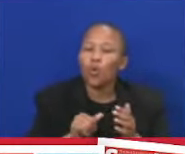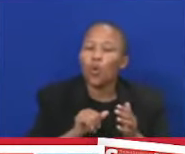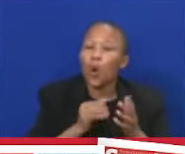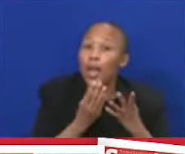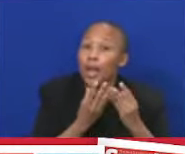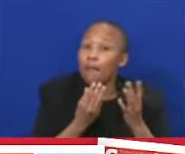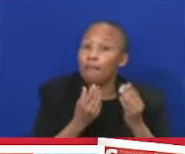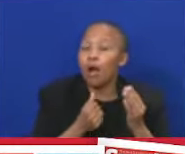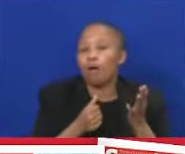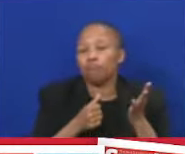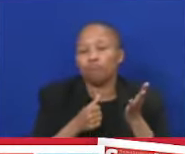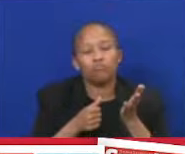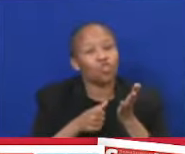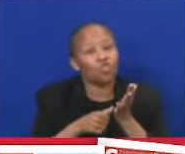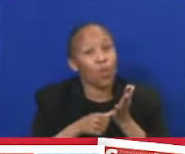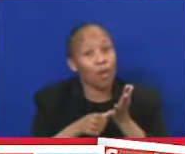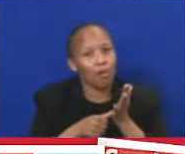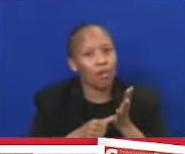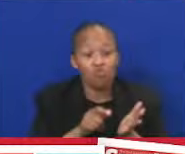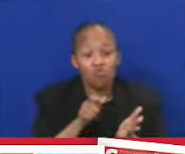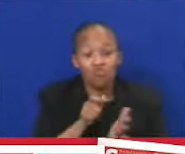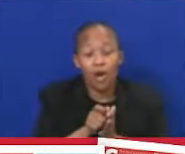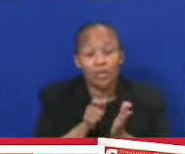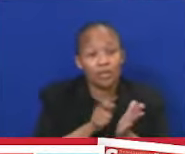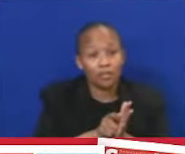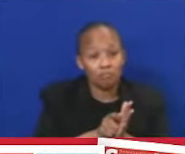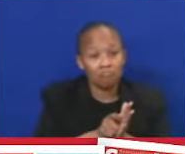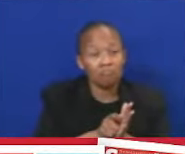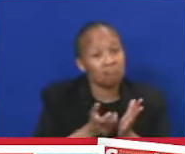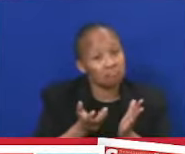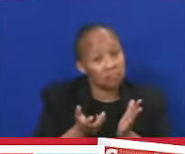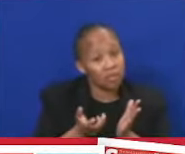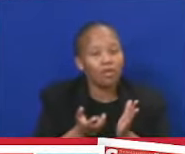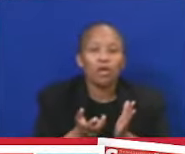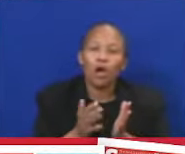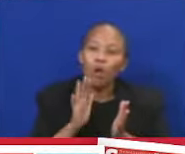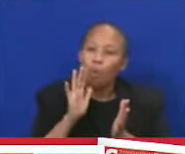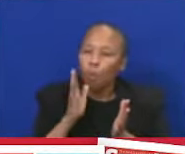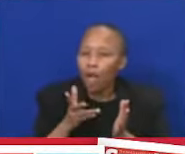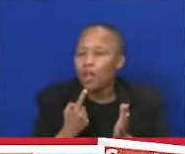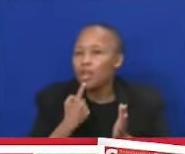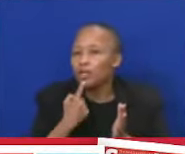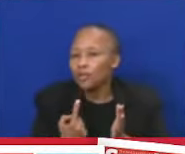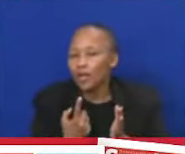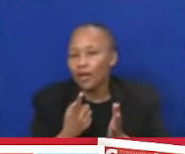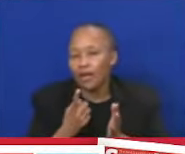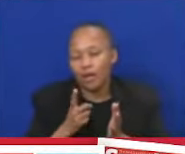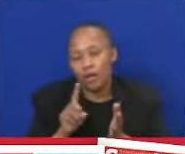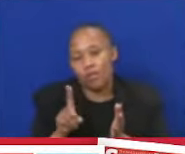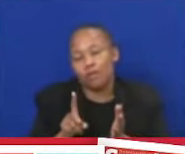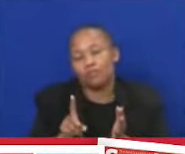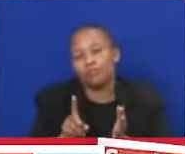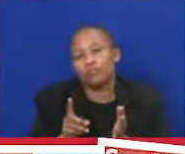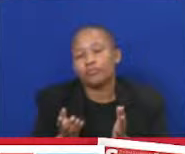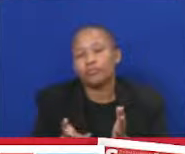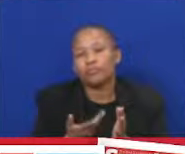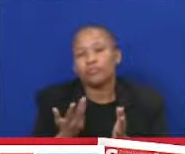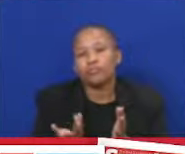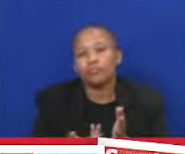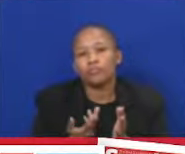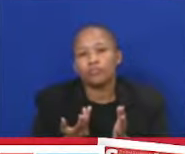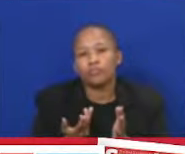and will say that the firearm were indeed handed over by